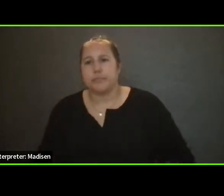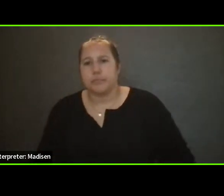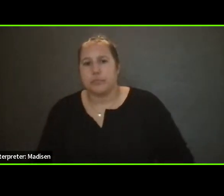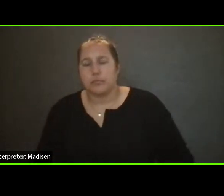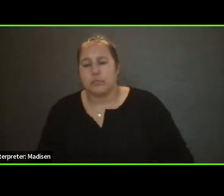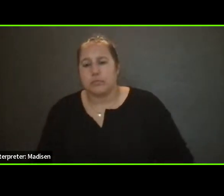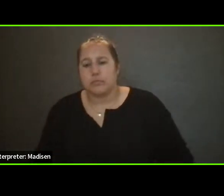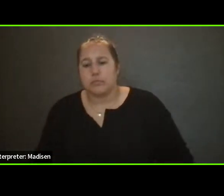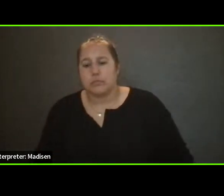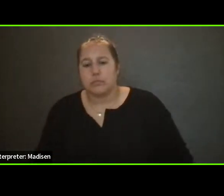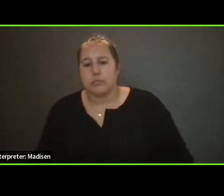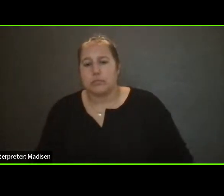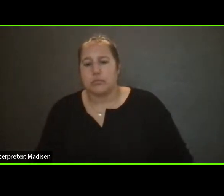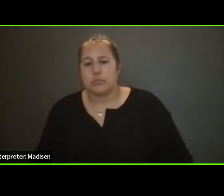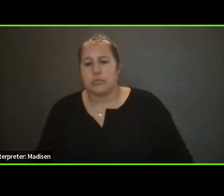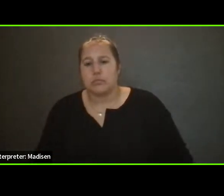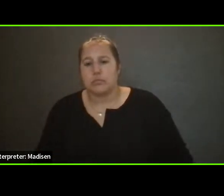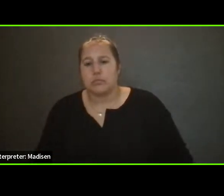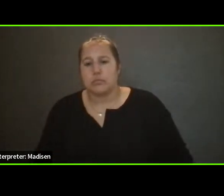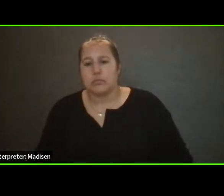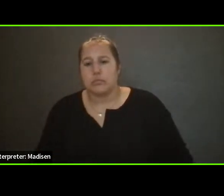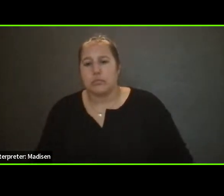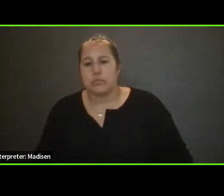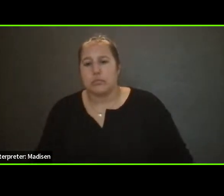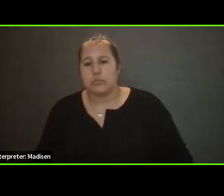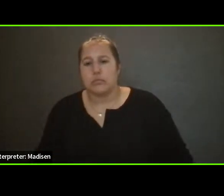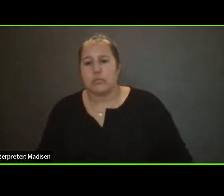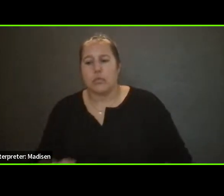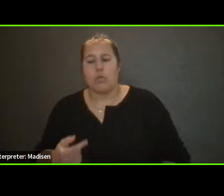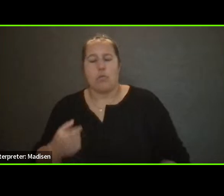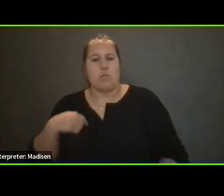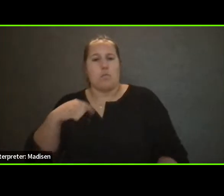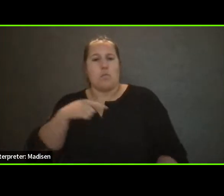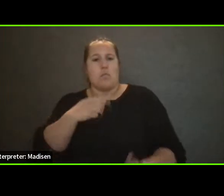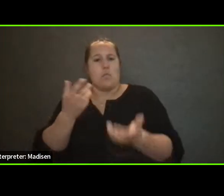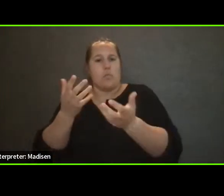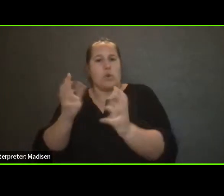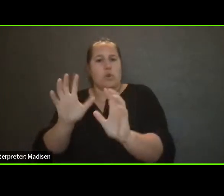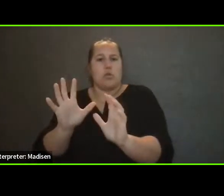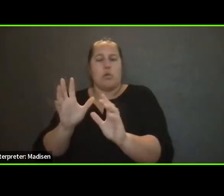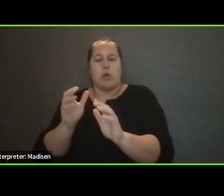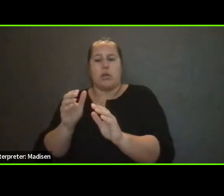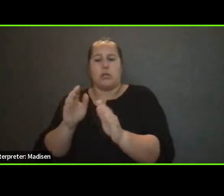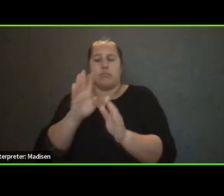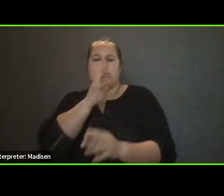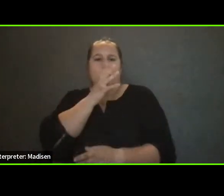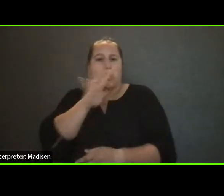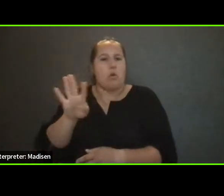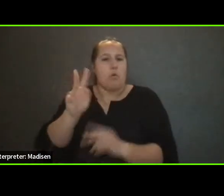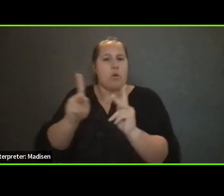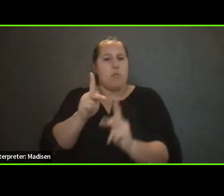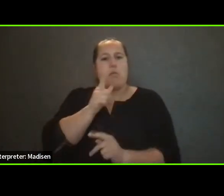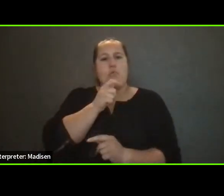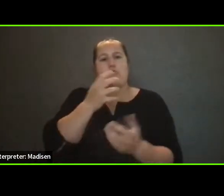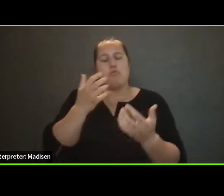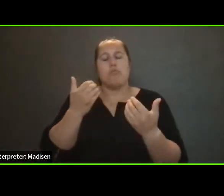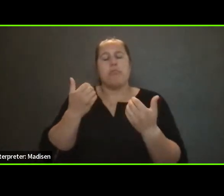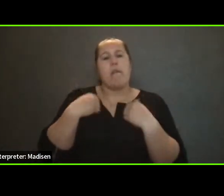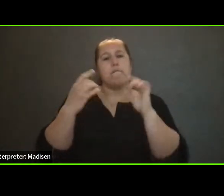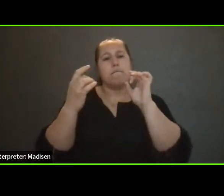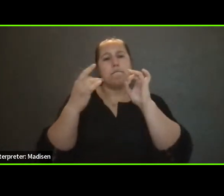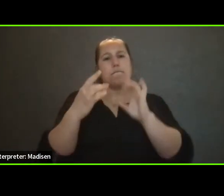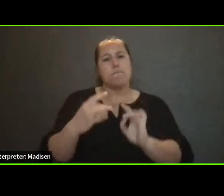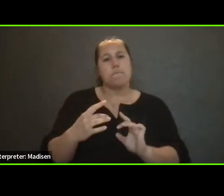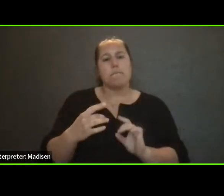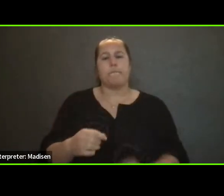just because we don't want to get ahead of anyone else who might have input. I think it's encouraging though that hopefully we'll get more participation